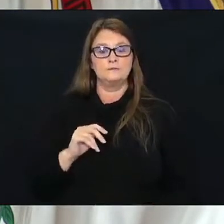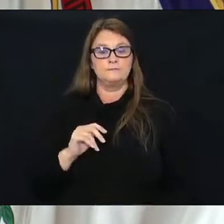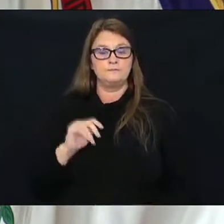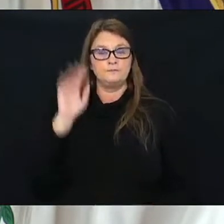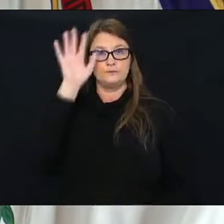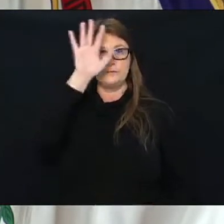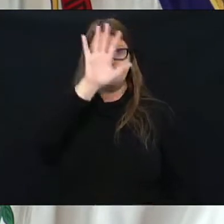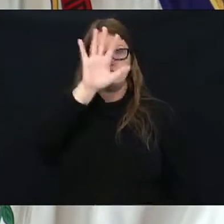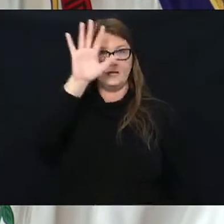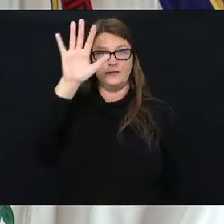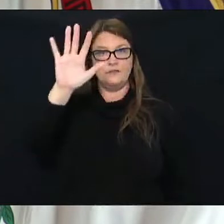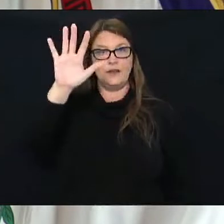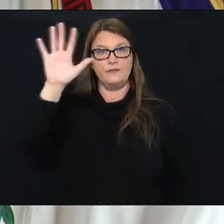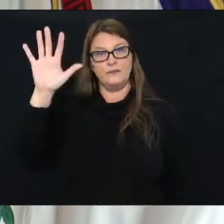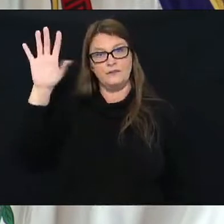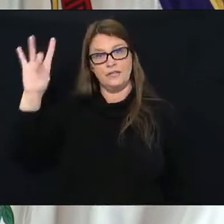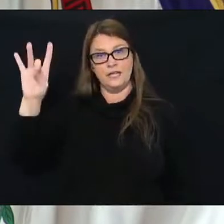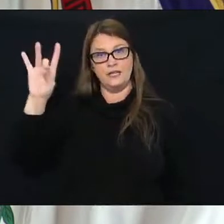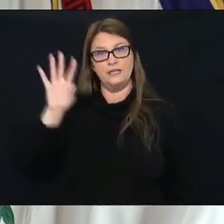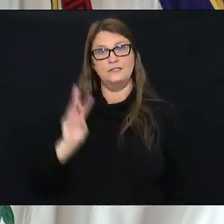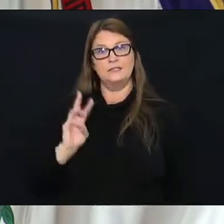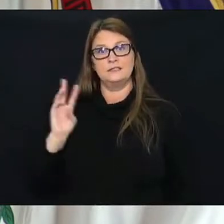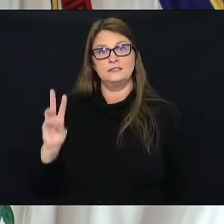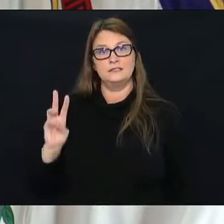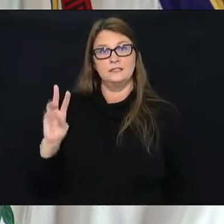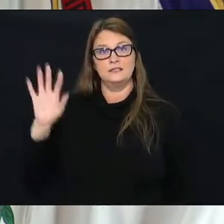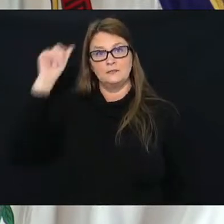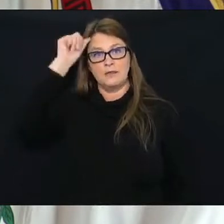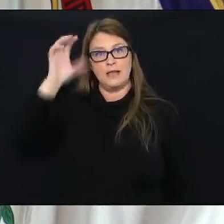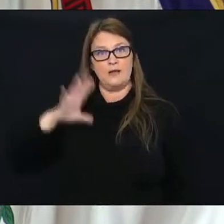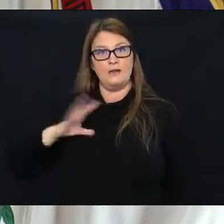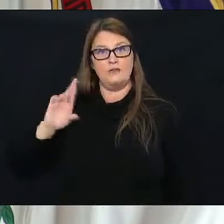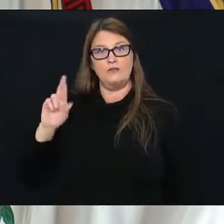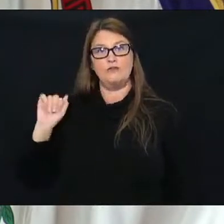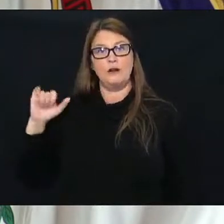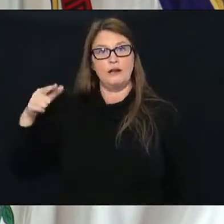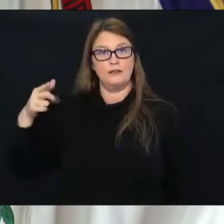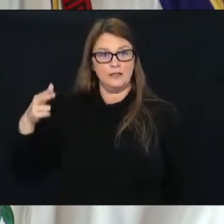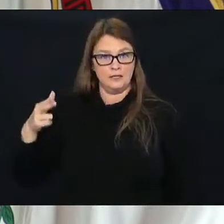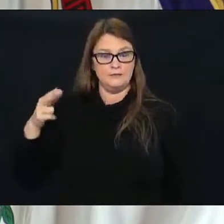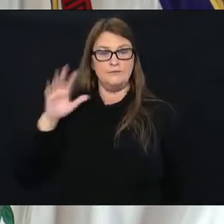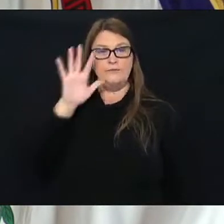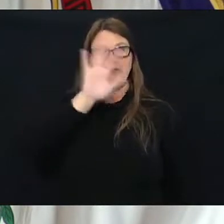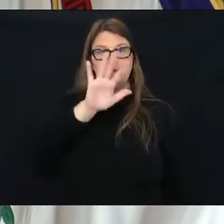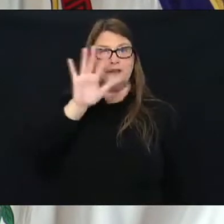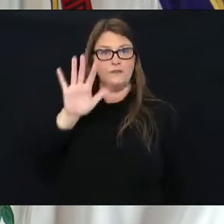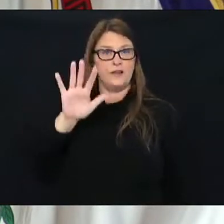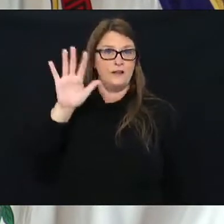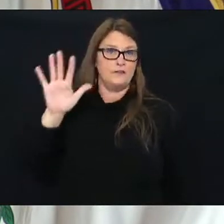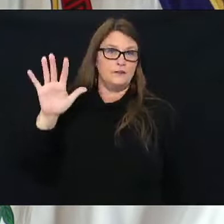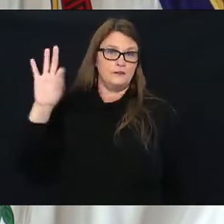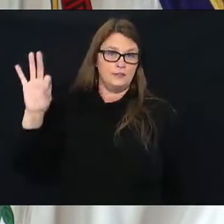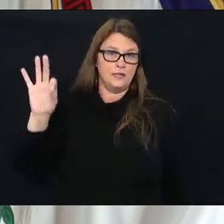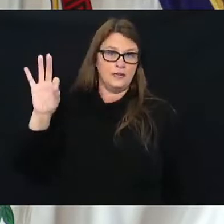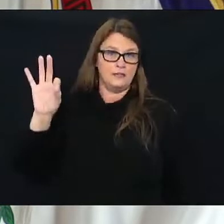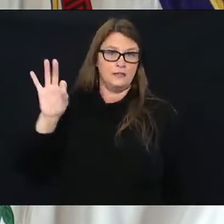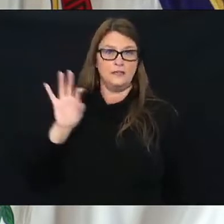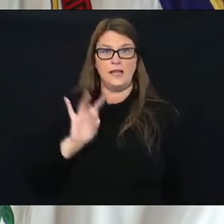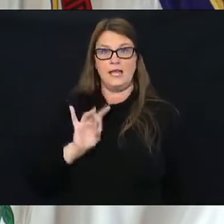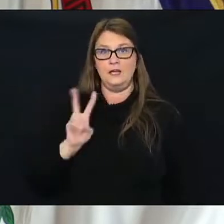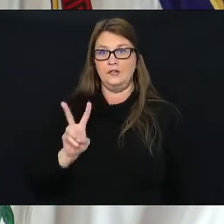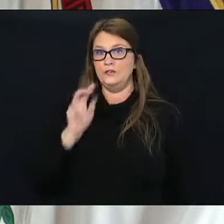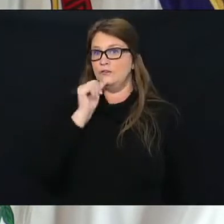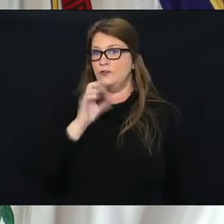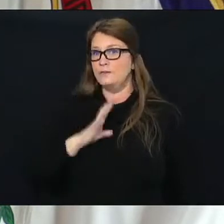The 5,558th death, a 66-year-old male from Raleigh County. The 5,559th death, an